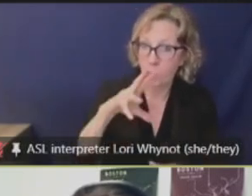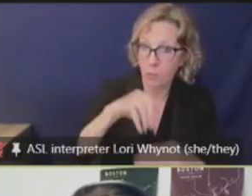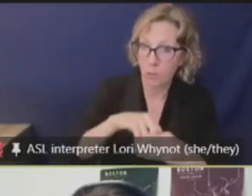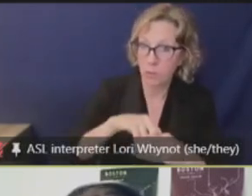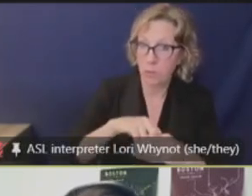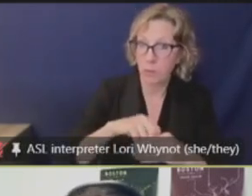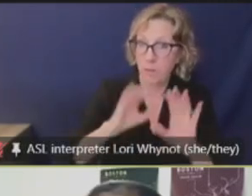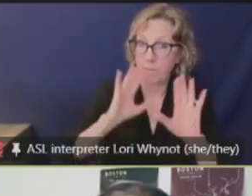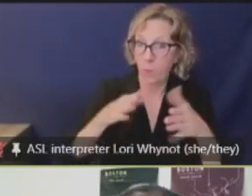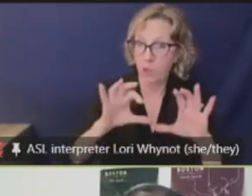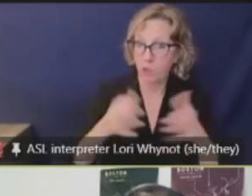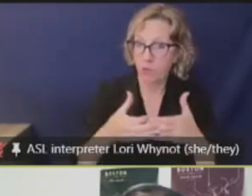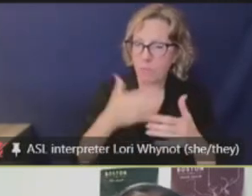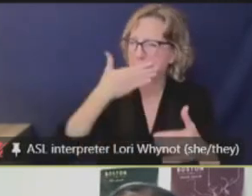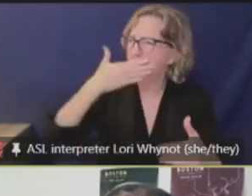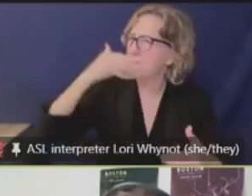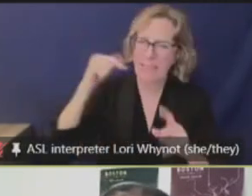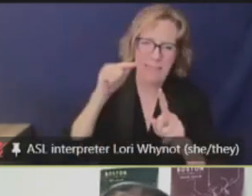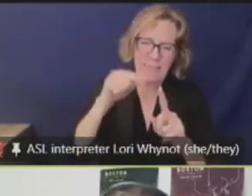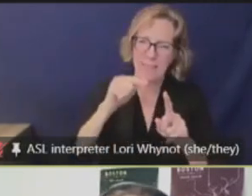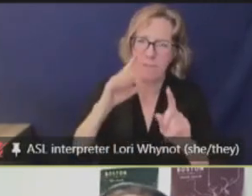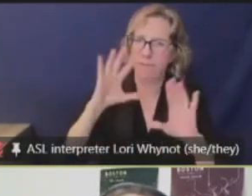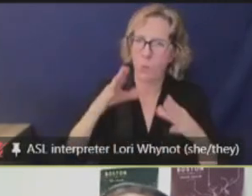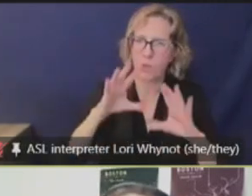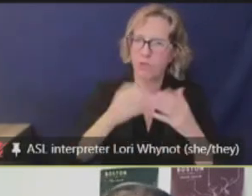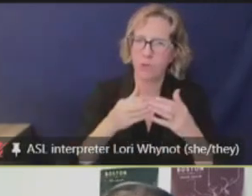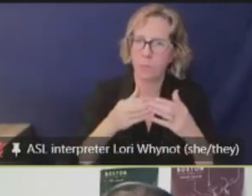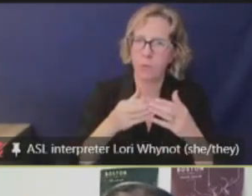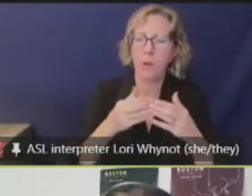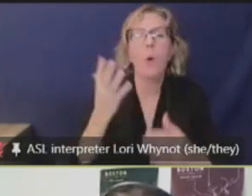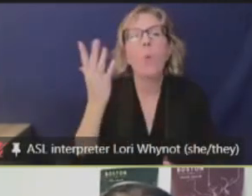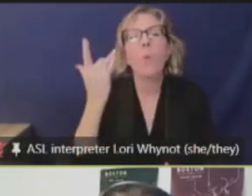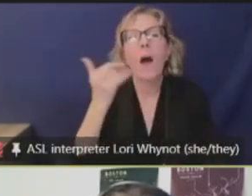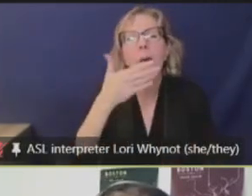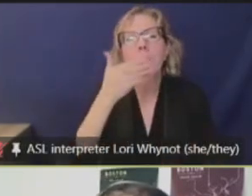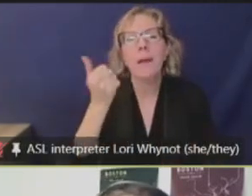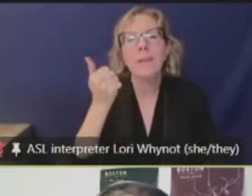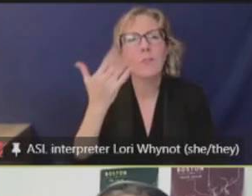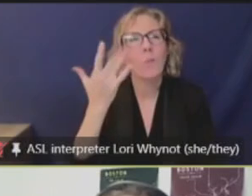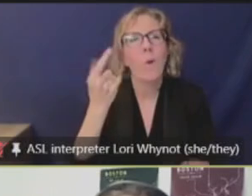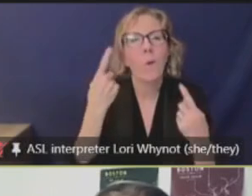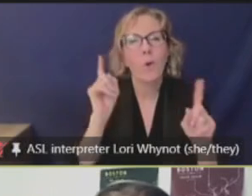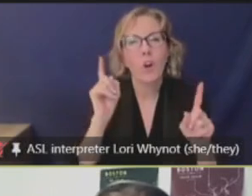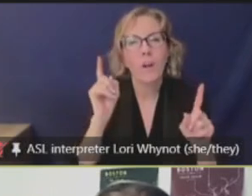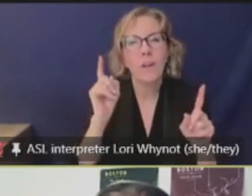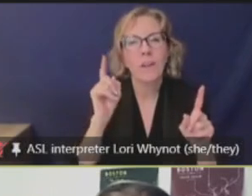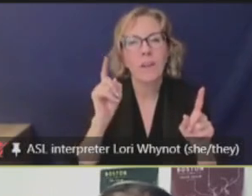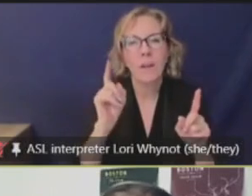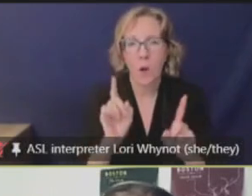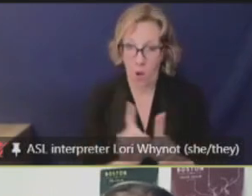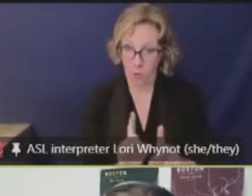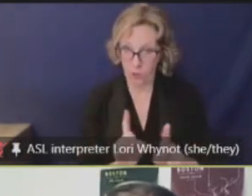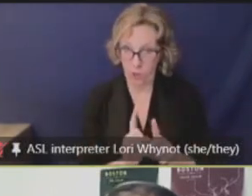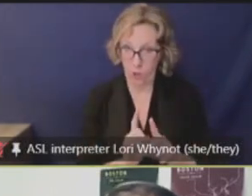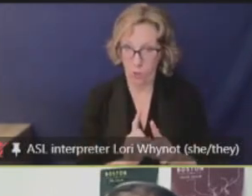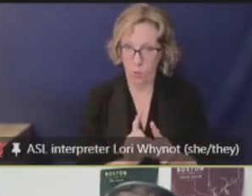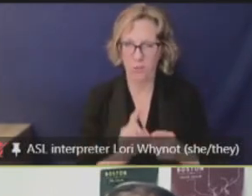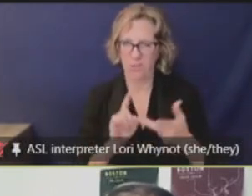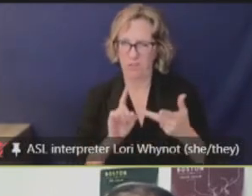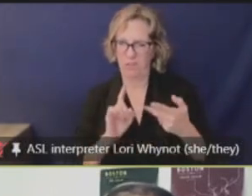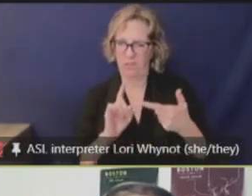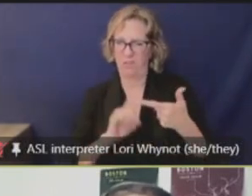well? And on the flip side, what was the worst focus group you've attended and what made it not work well? Those